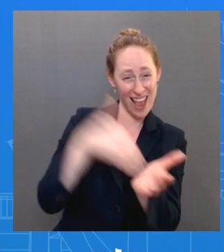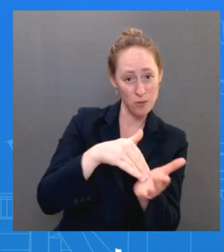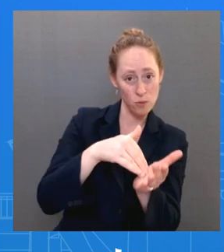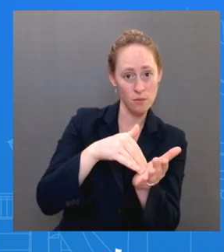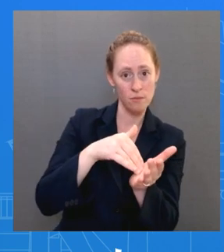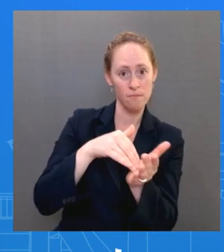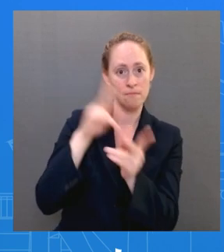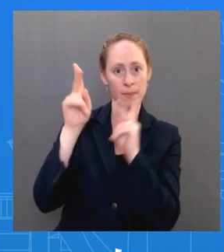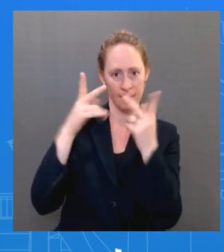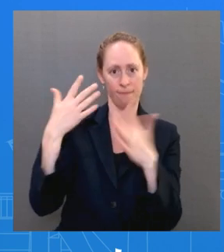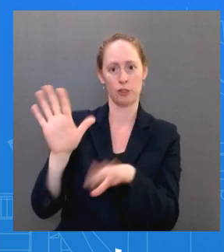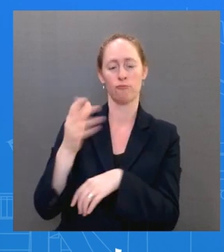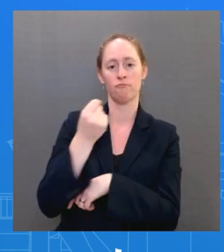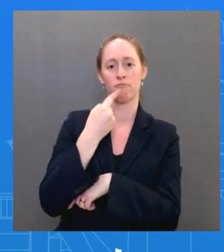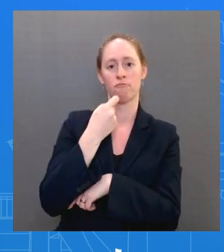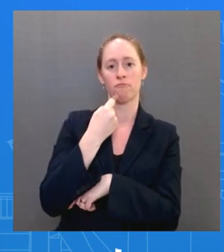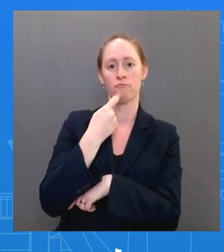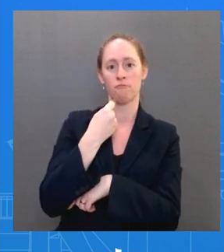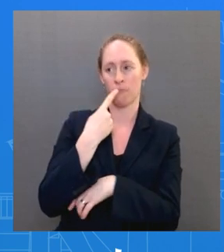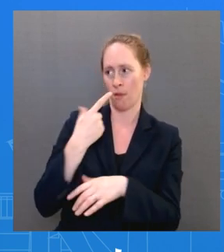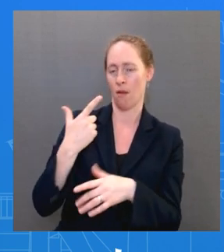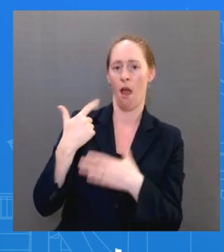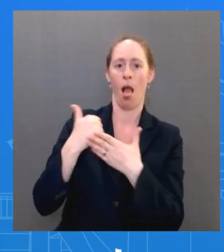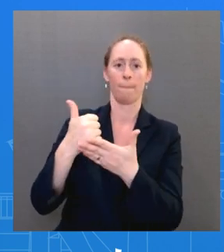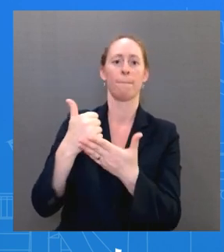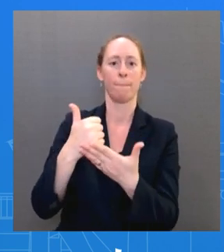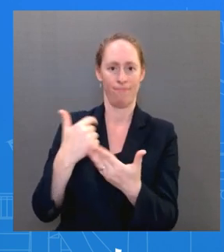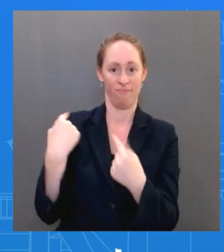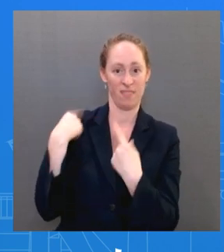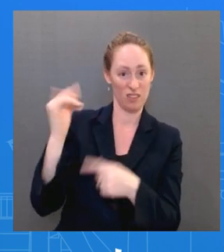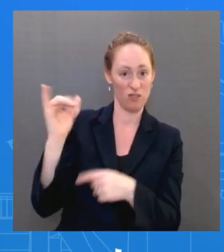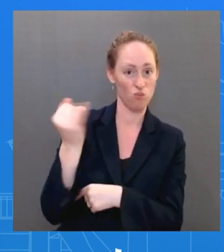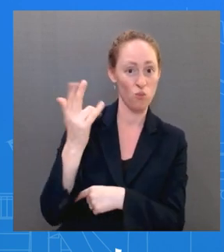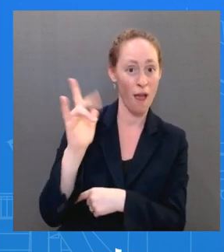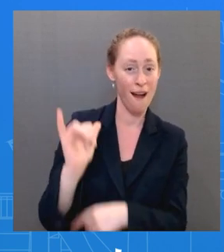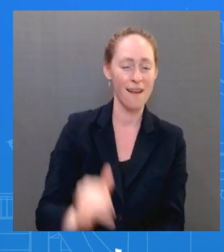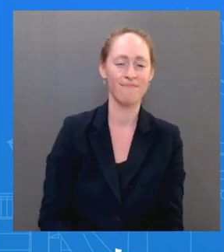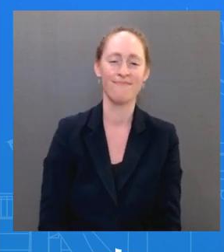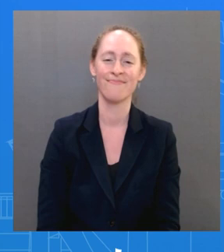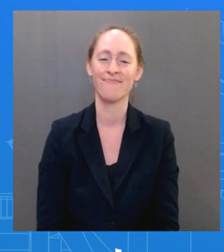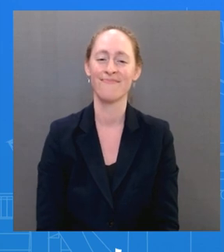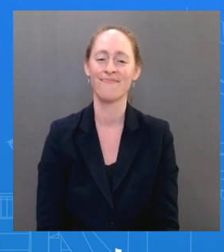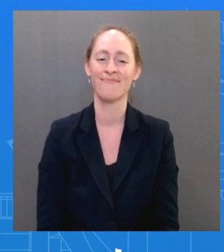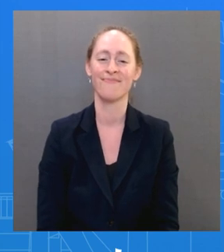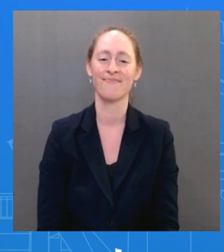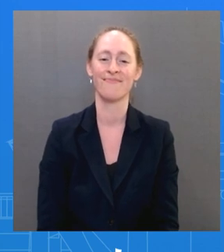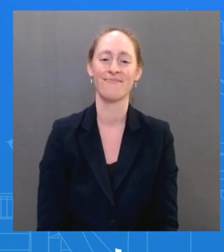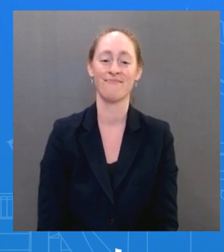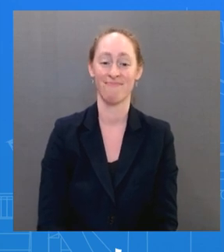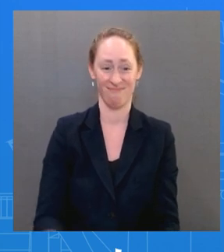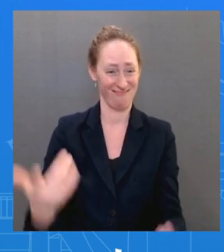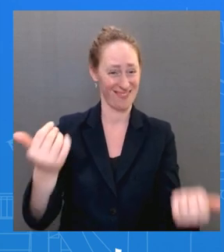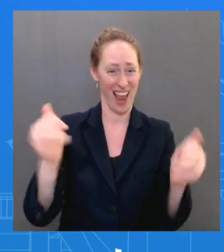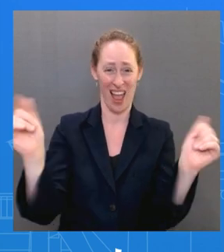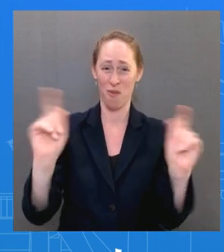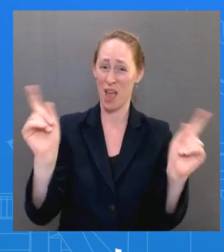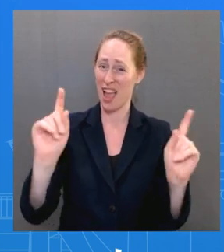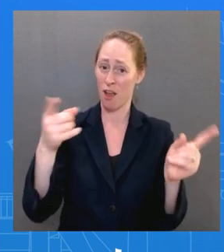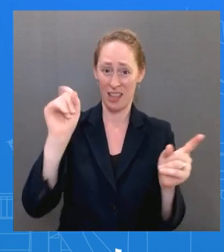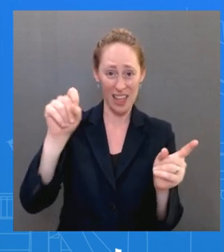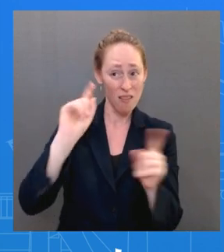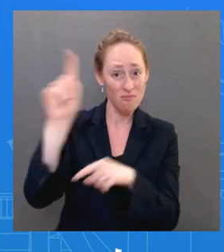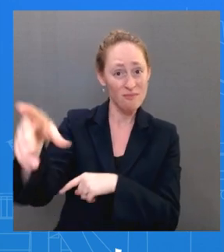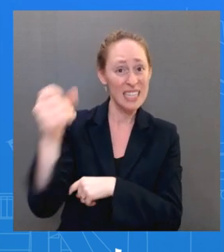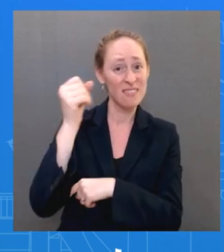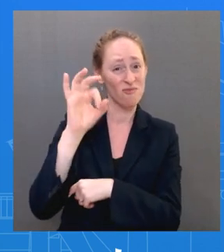most in the world by a lot. And again, we've made it widely available and, of course, free. All right, let me